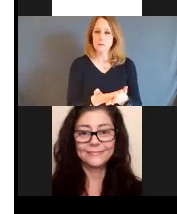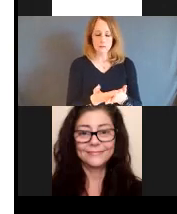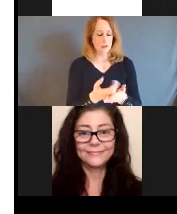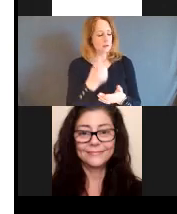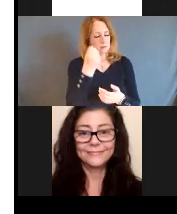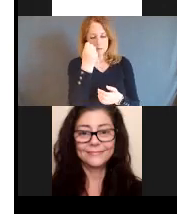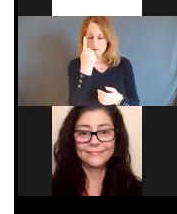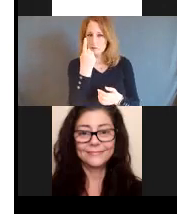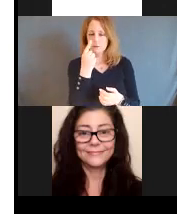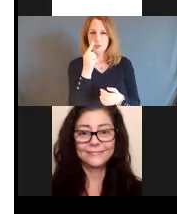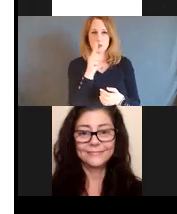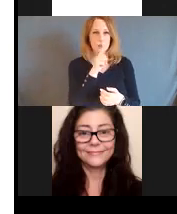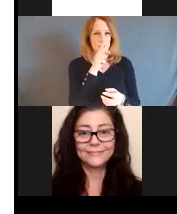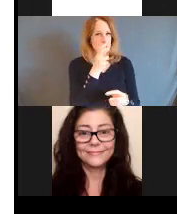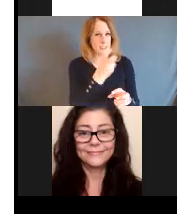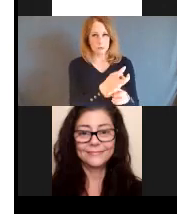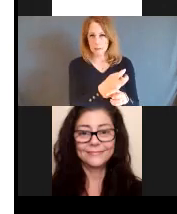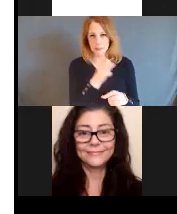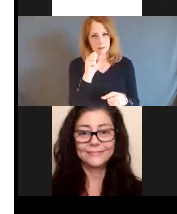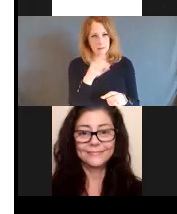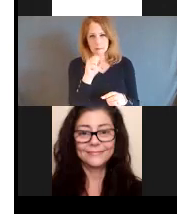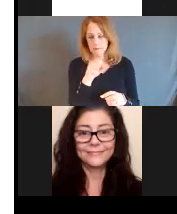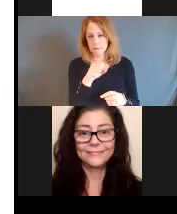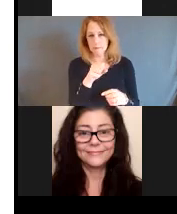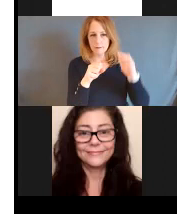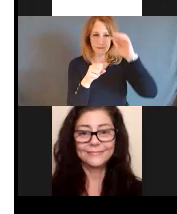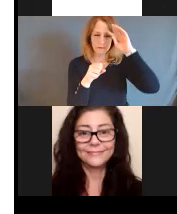understandably distressing, absolutely.